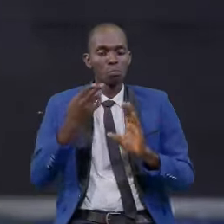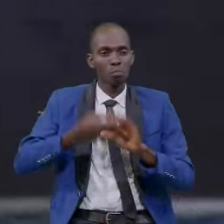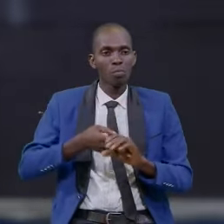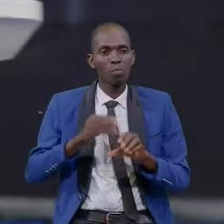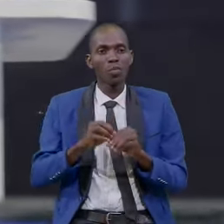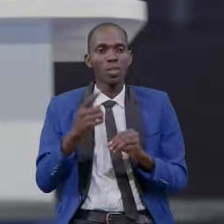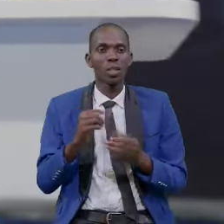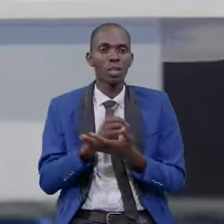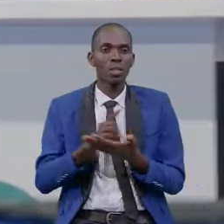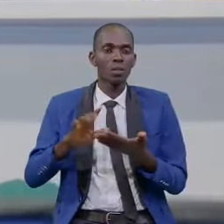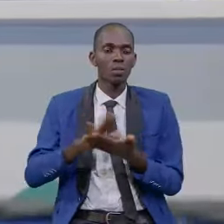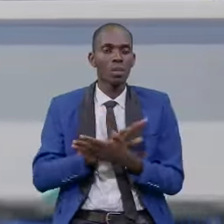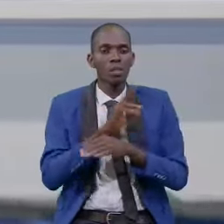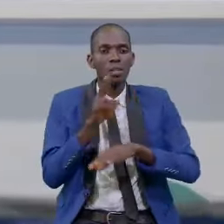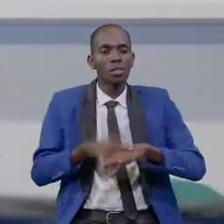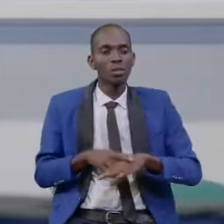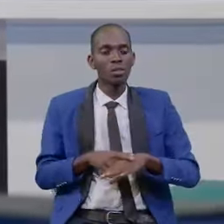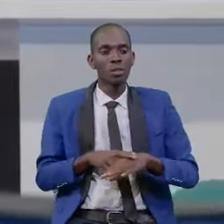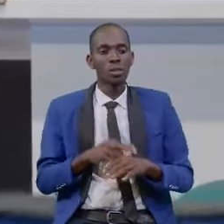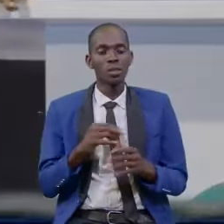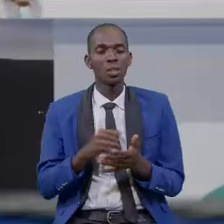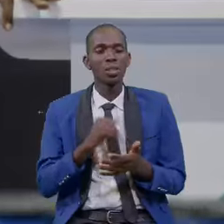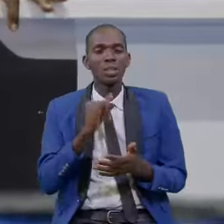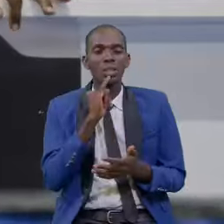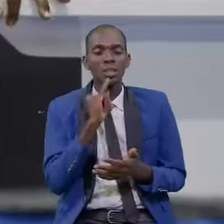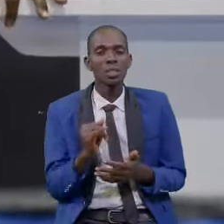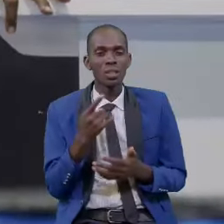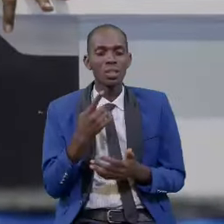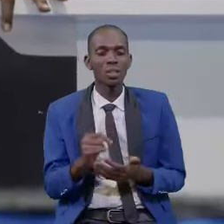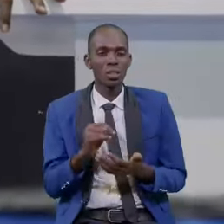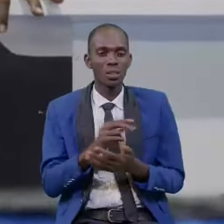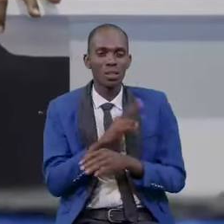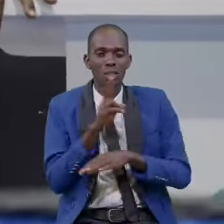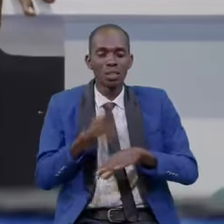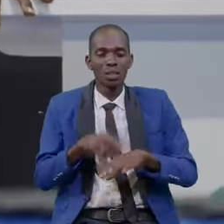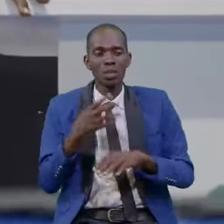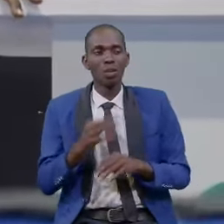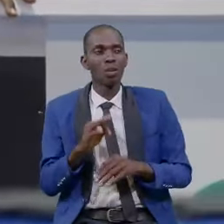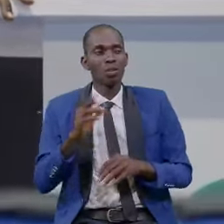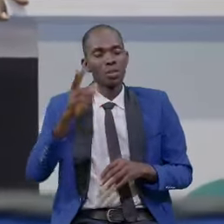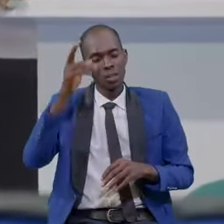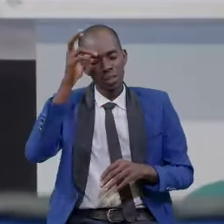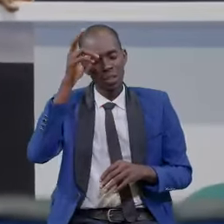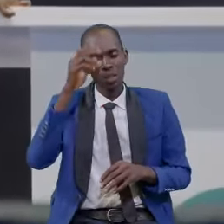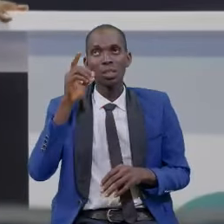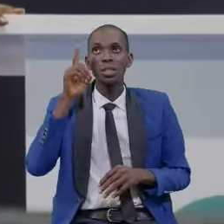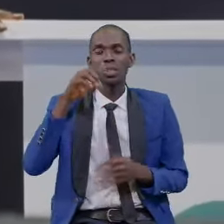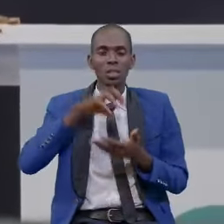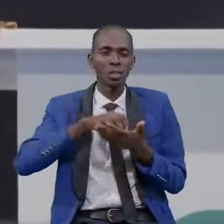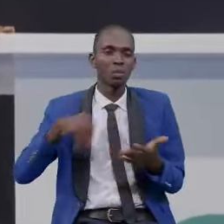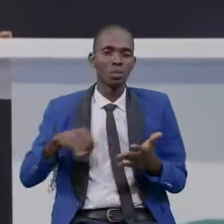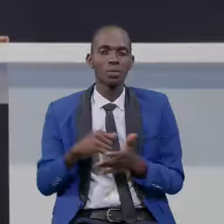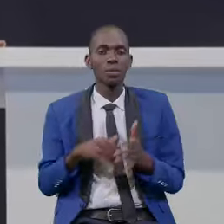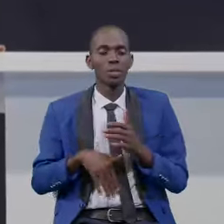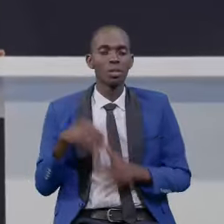us, he takes the nature of Satan away from us.